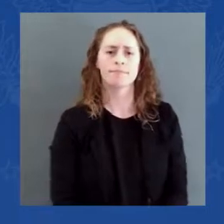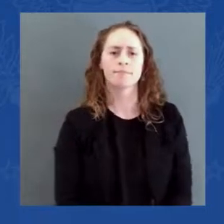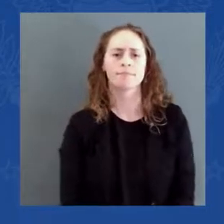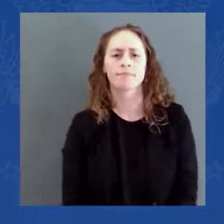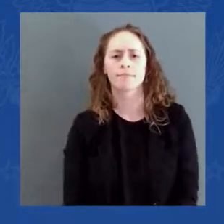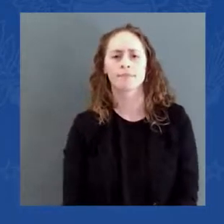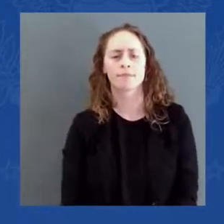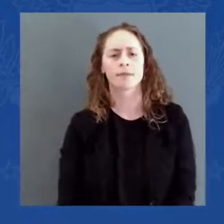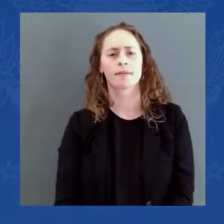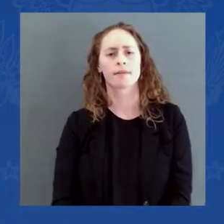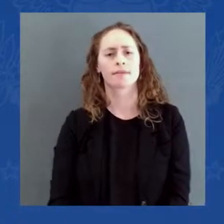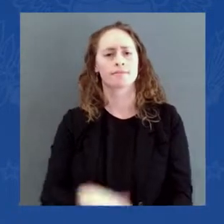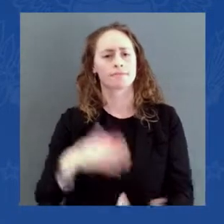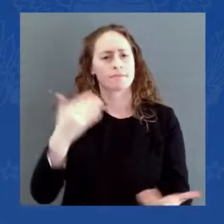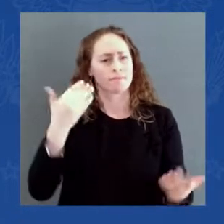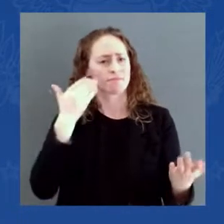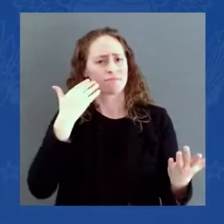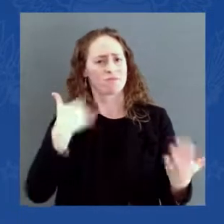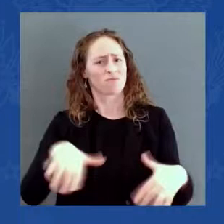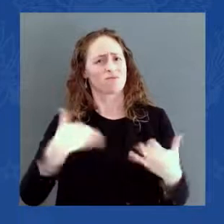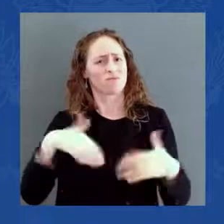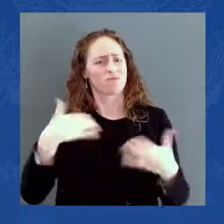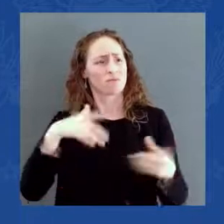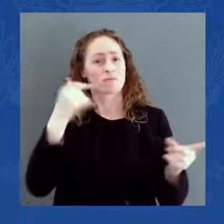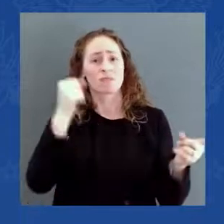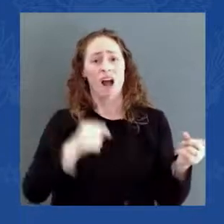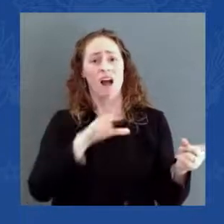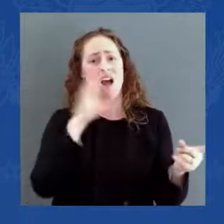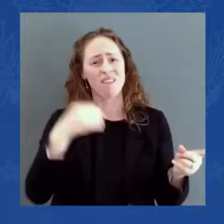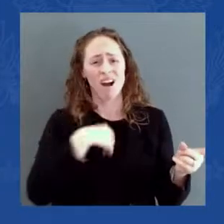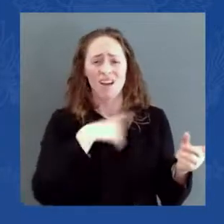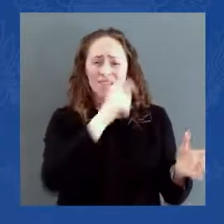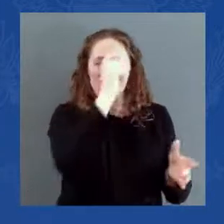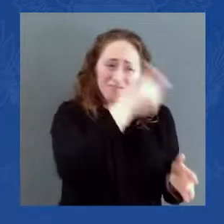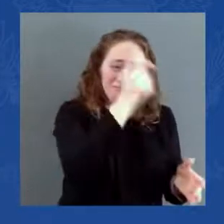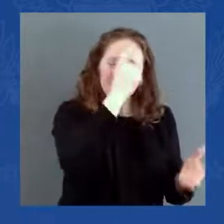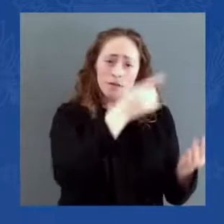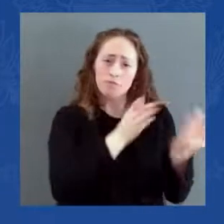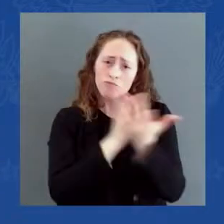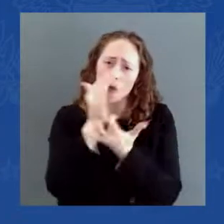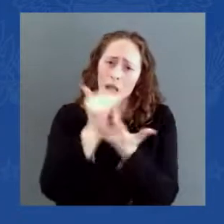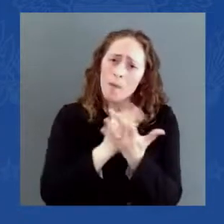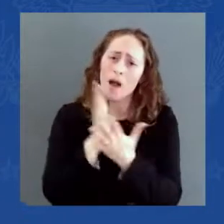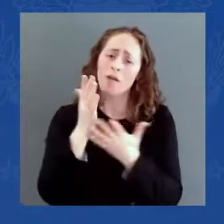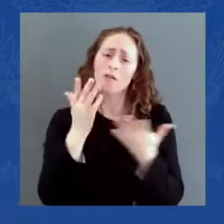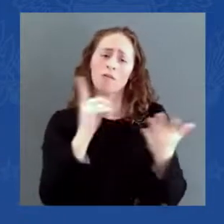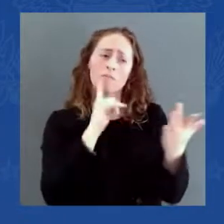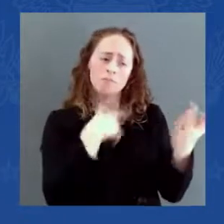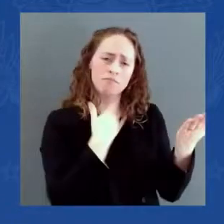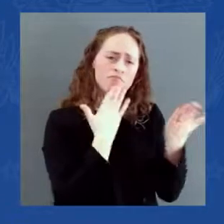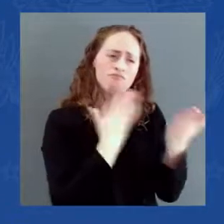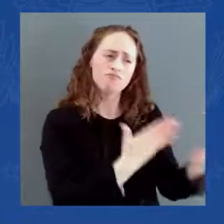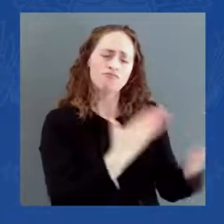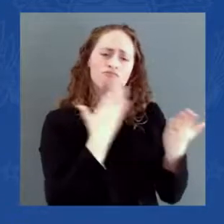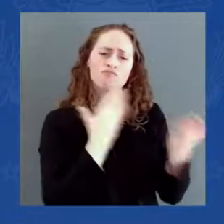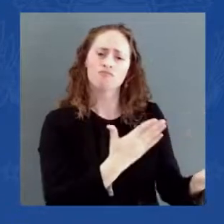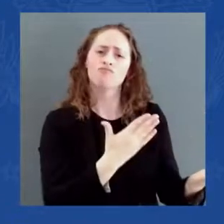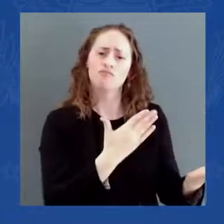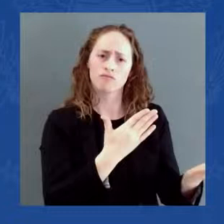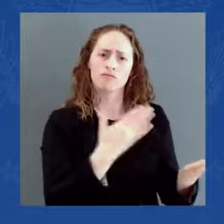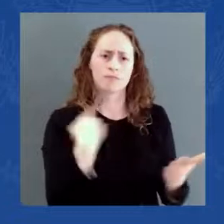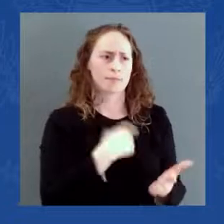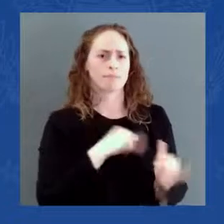to be encouraged and applauded because it increases our ability to respond quickly to any new threats. And that's what we